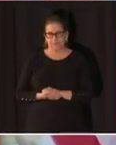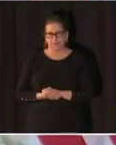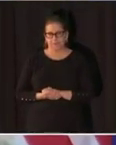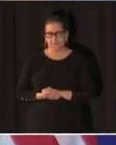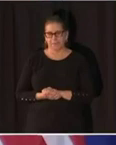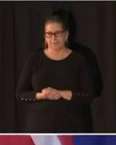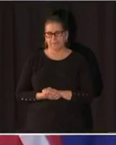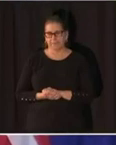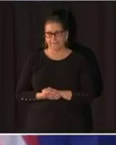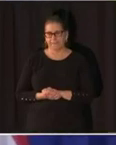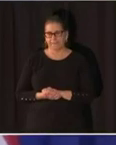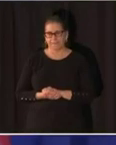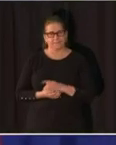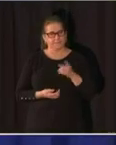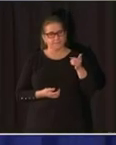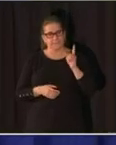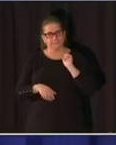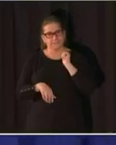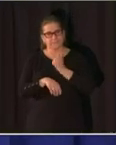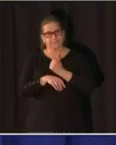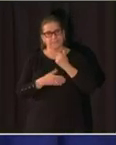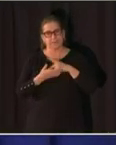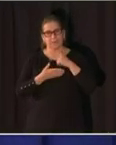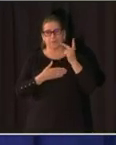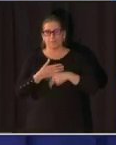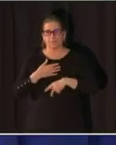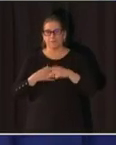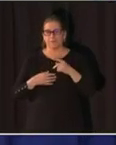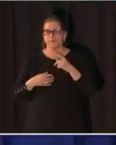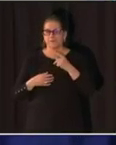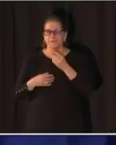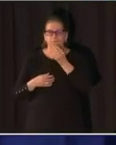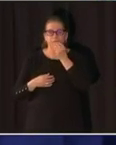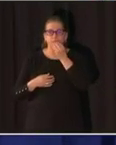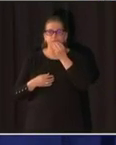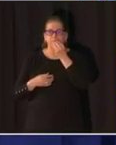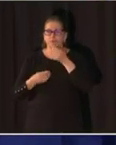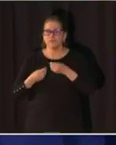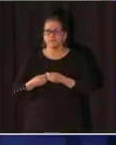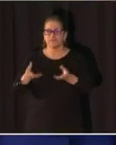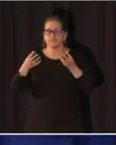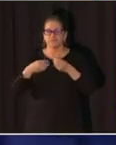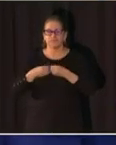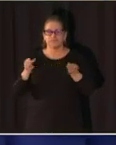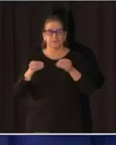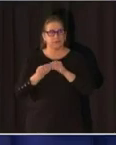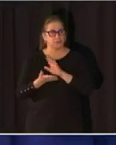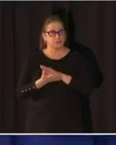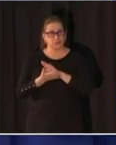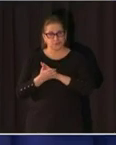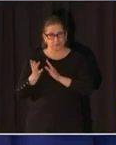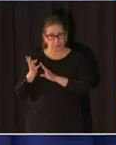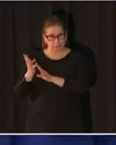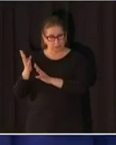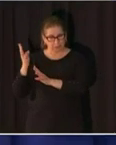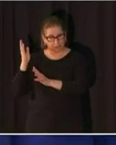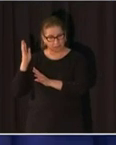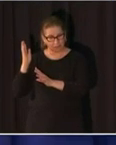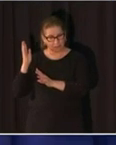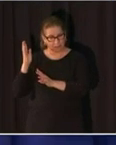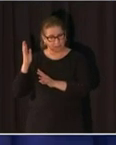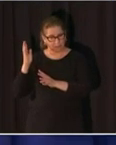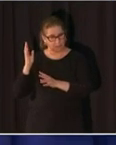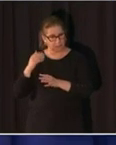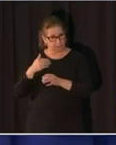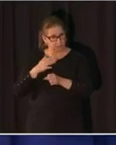if you're seeing long lines of families come to get food, and if it's going to be enough, what other actions are